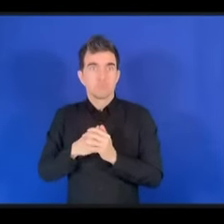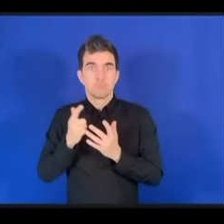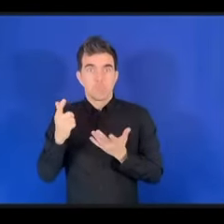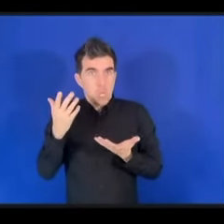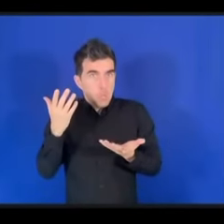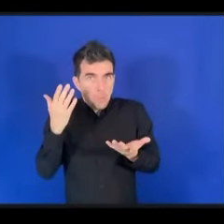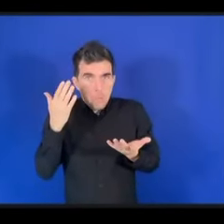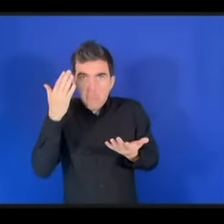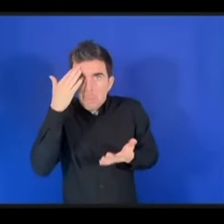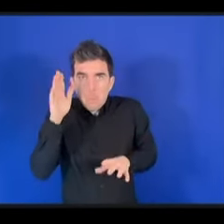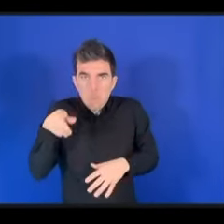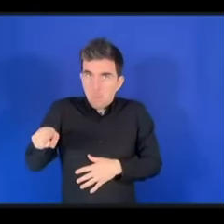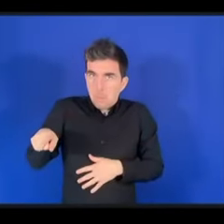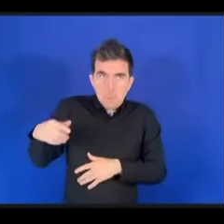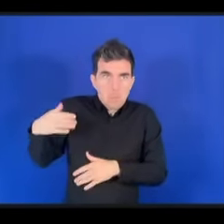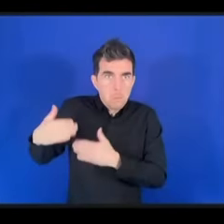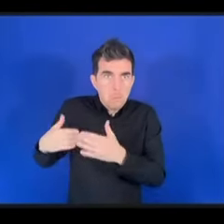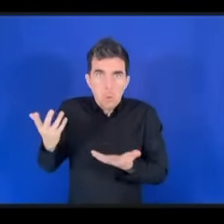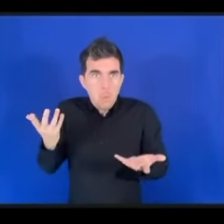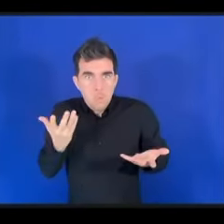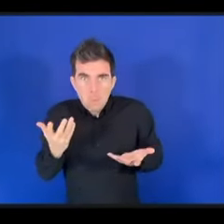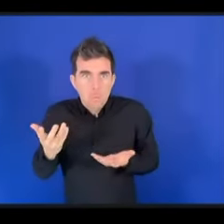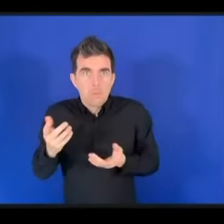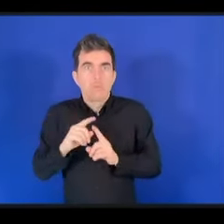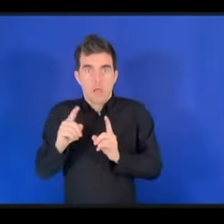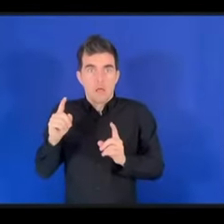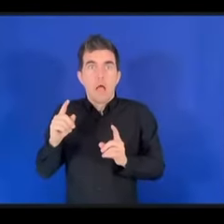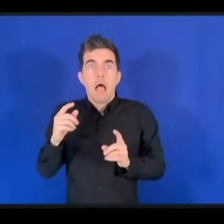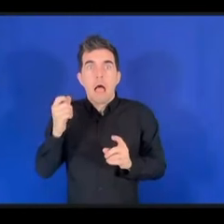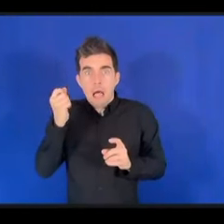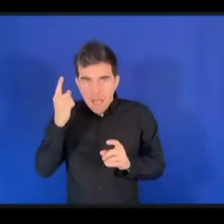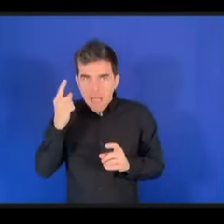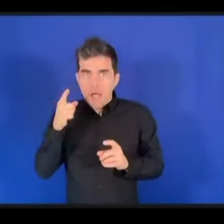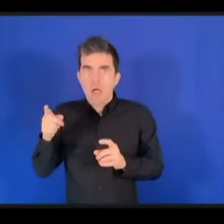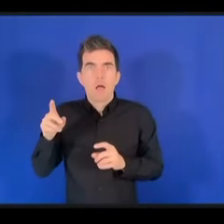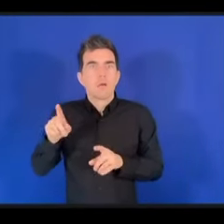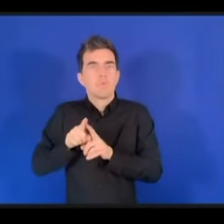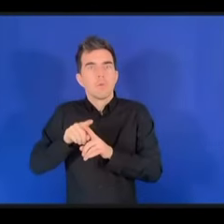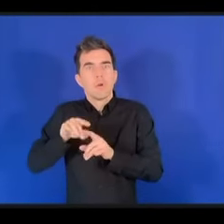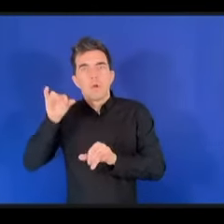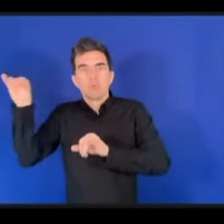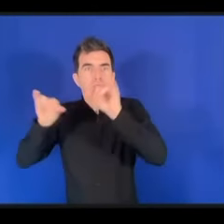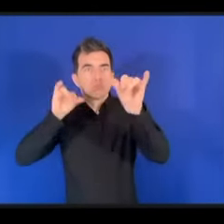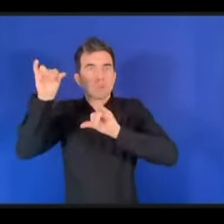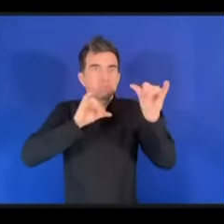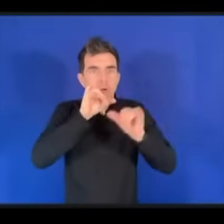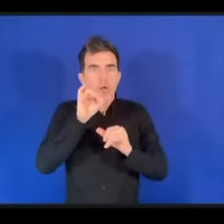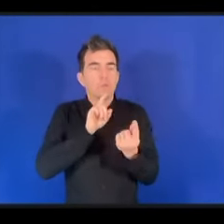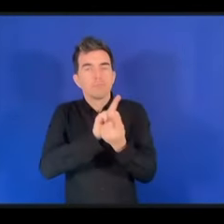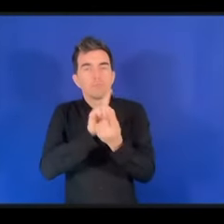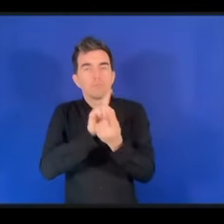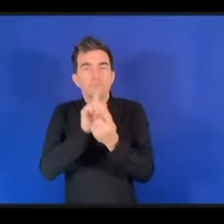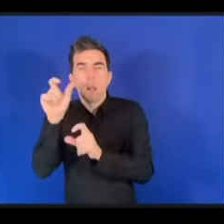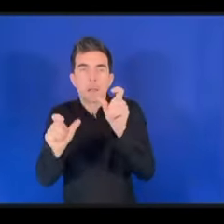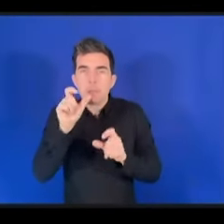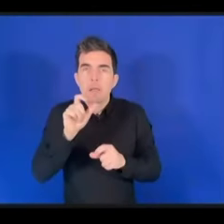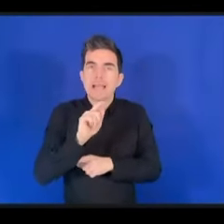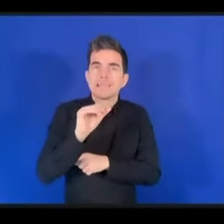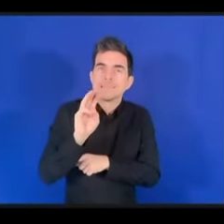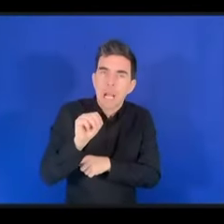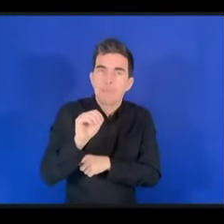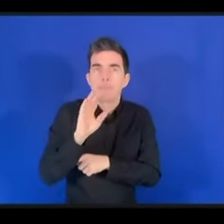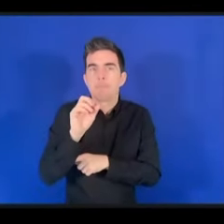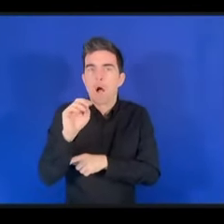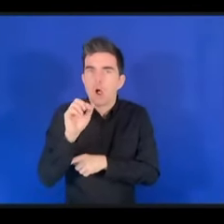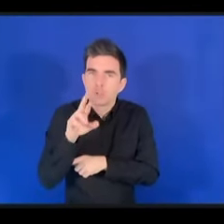Tim Berners-Lee, Vint Cerf, and John Postel. I mentioned these examples as testimony to the fact that